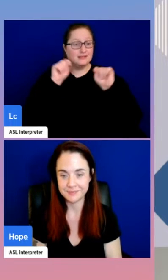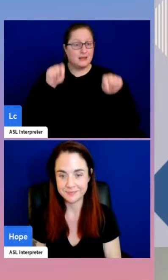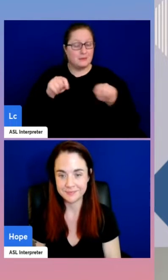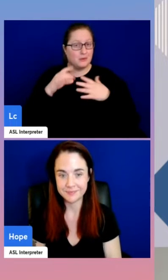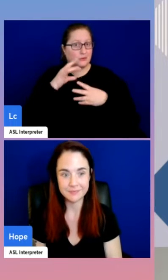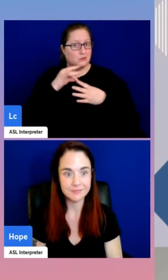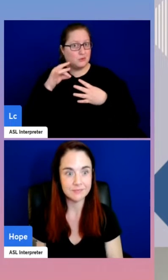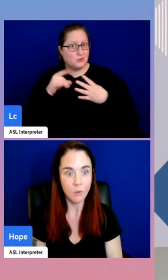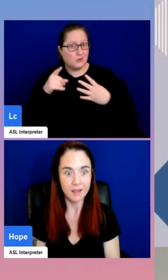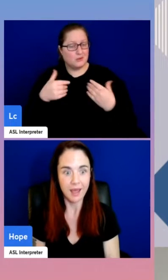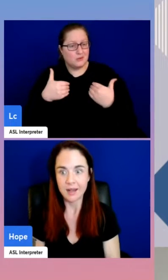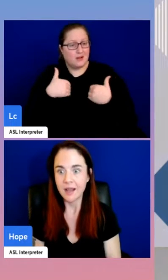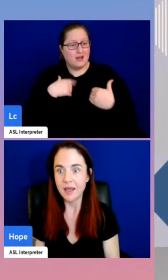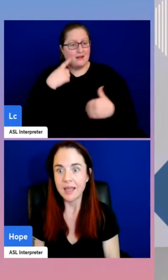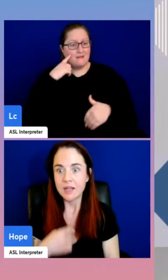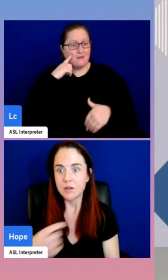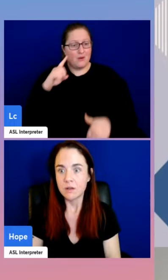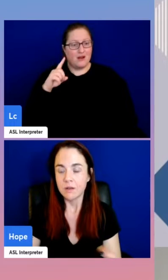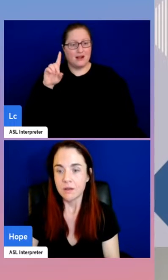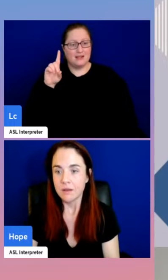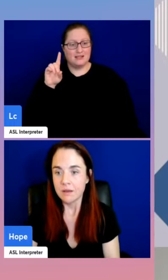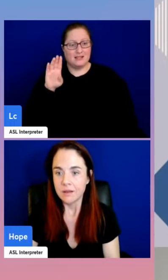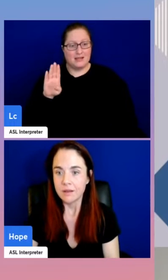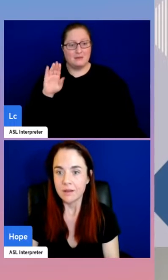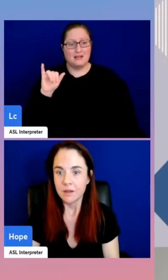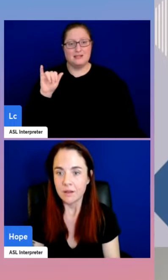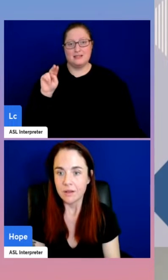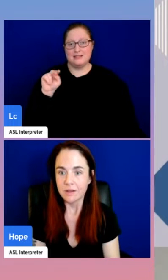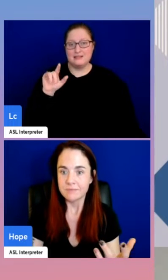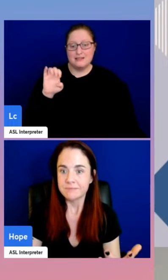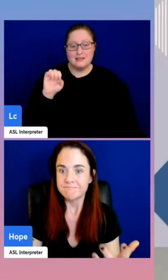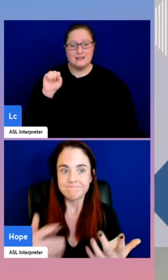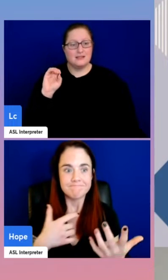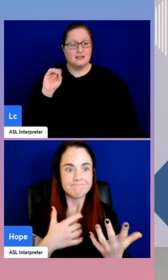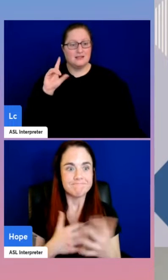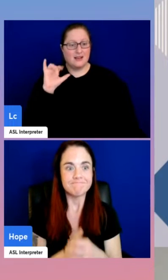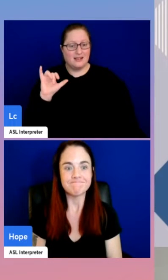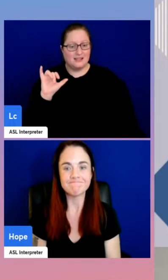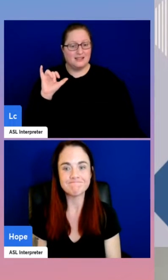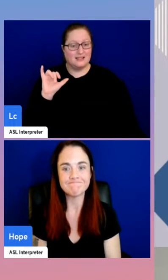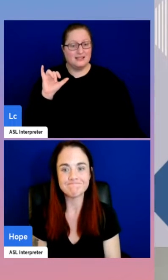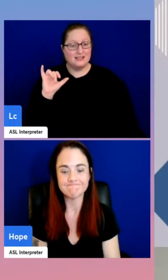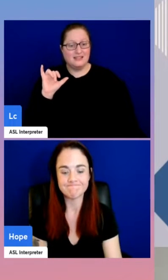you have chosen for database instances, auto-scaling, and much more.